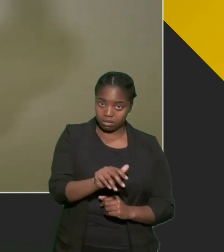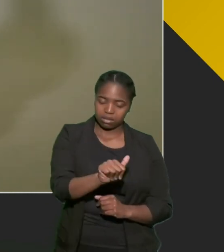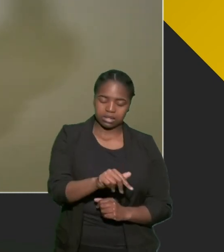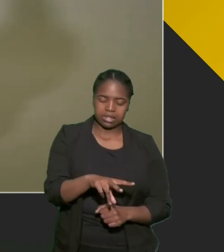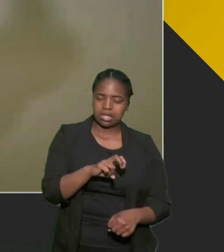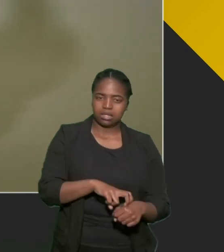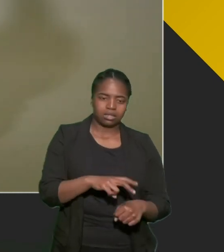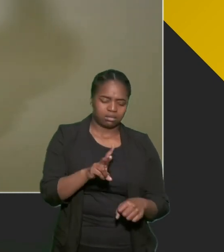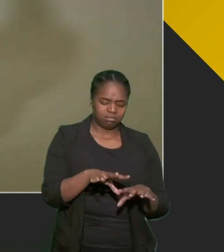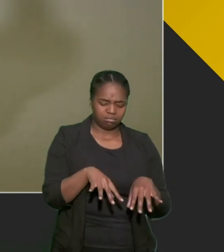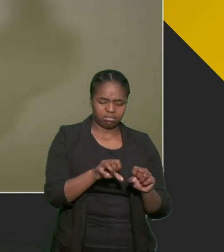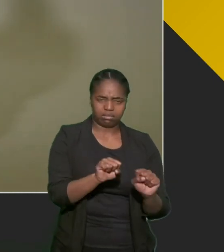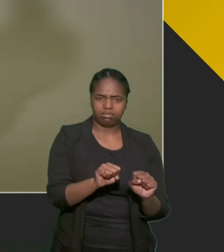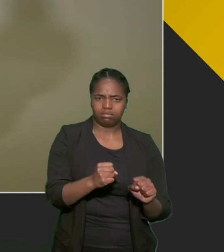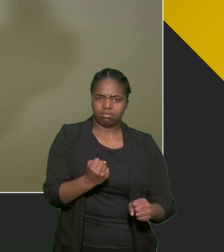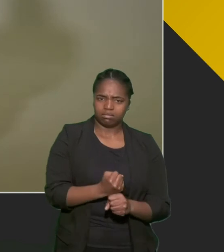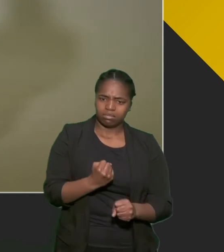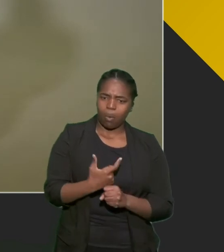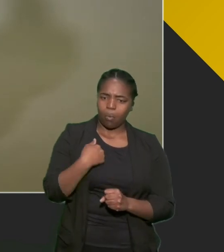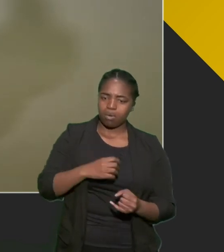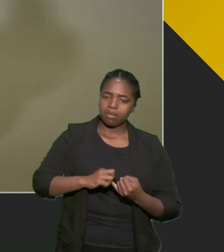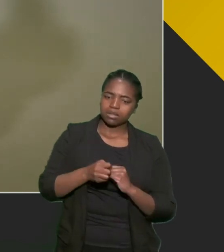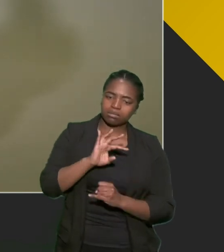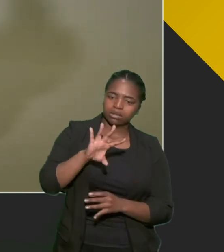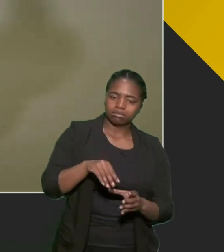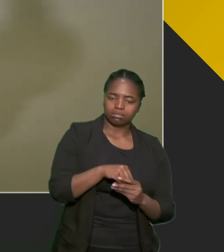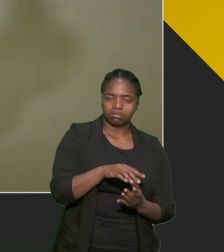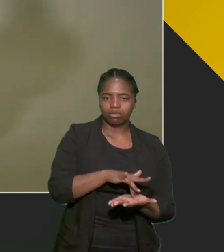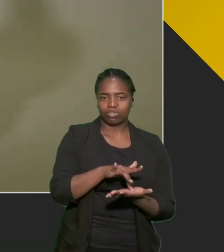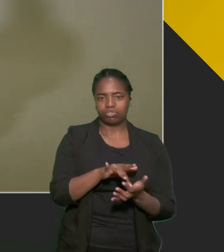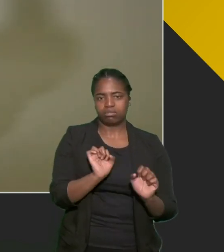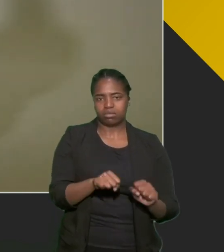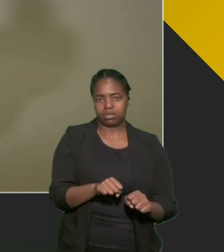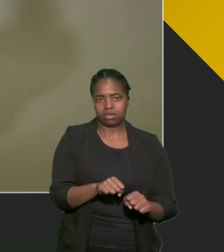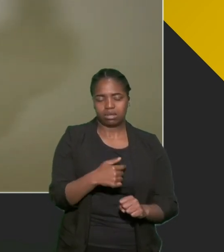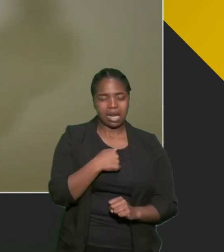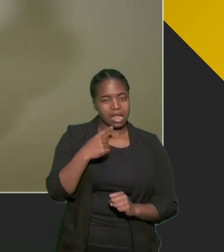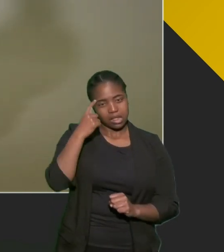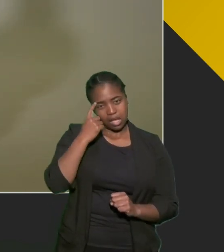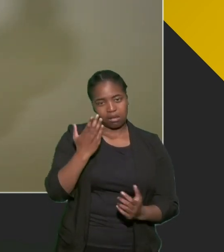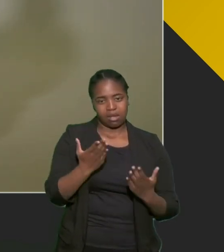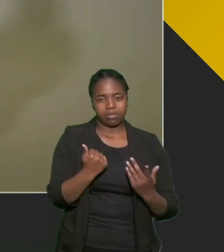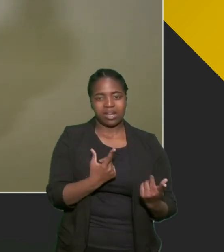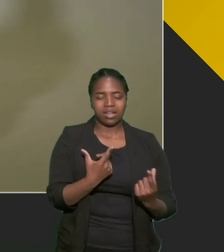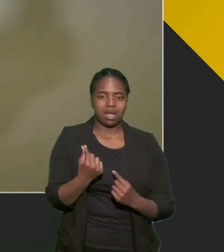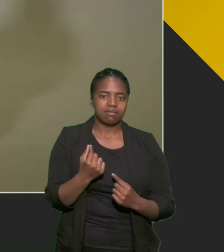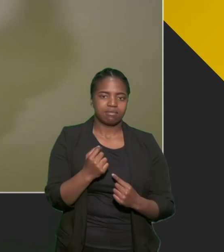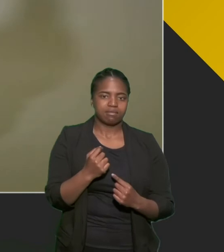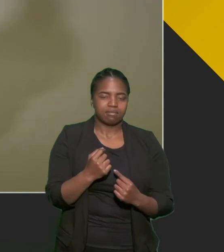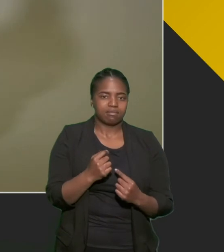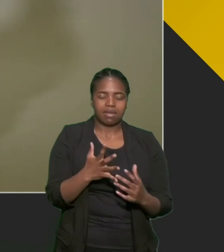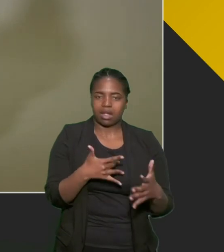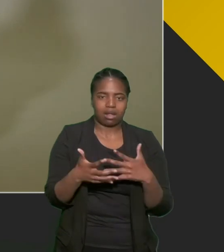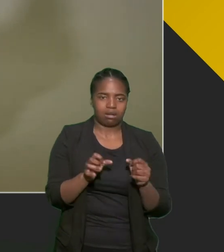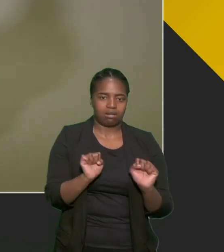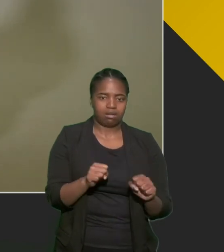to take it upon themselves ukuthi they must occupy leadership positions. I think it must be done by all means necessary. I